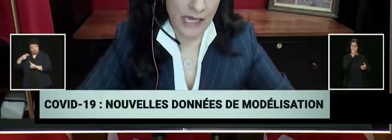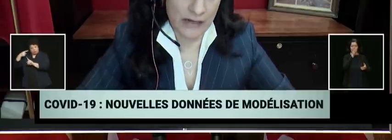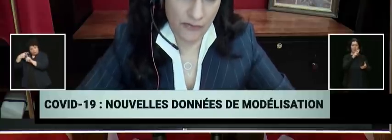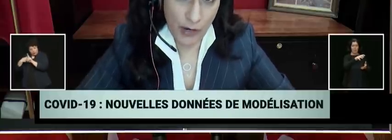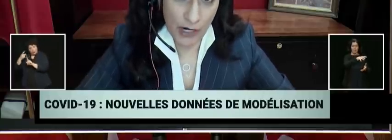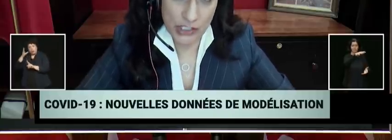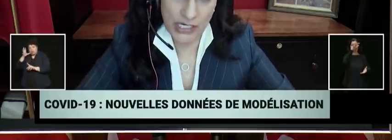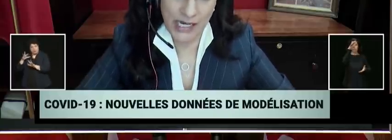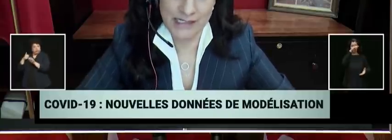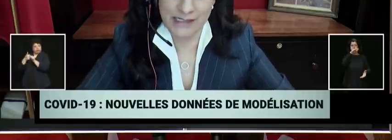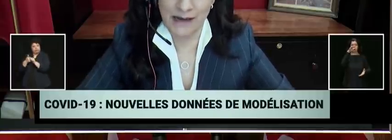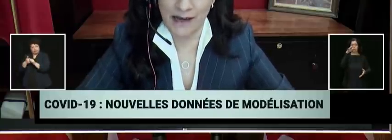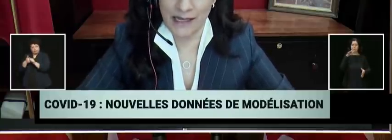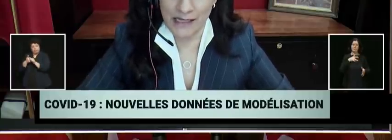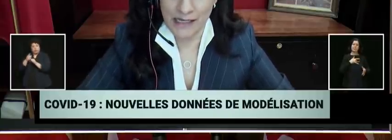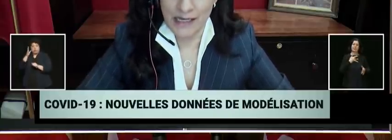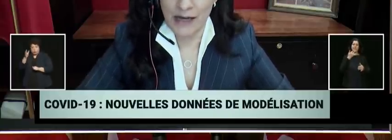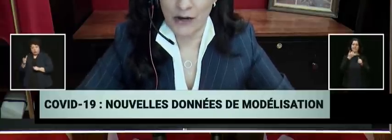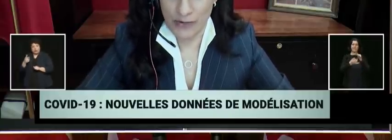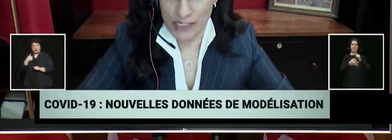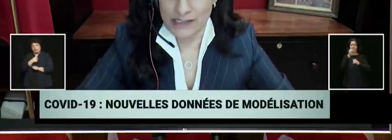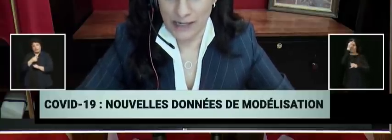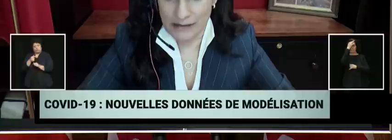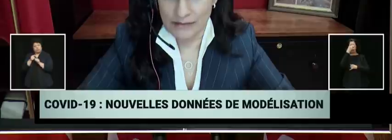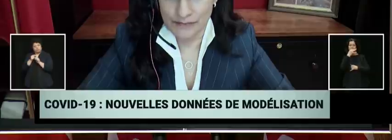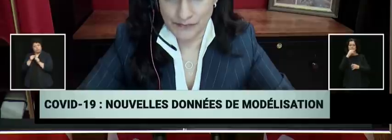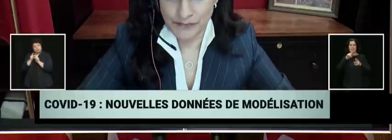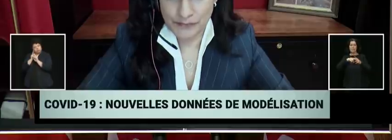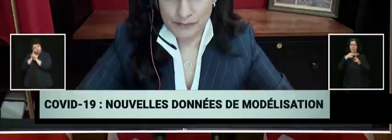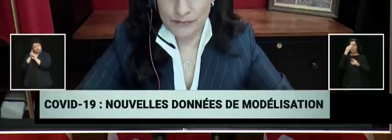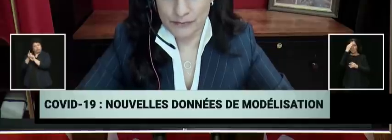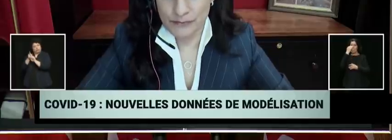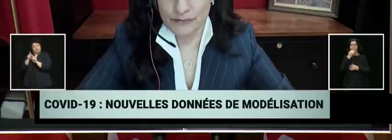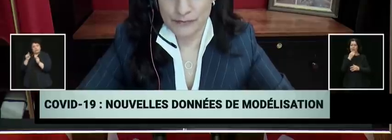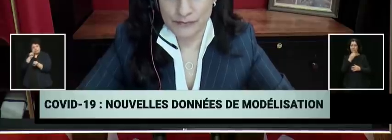the end of March, as I already said.